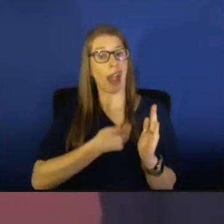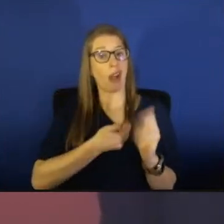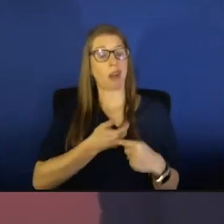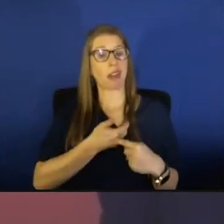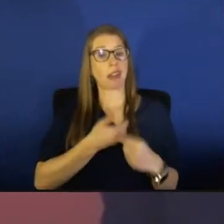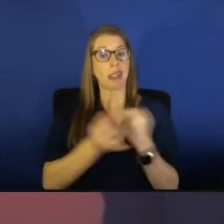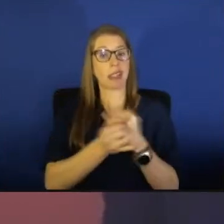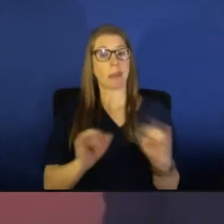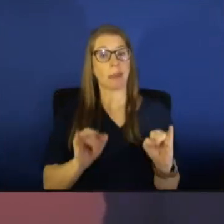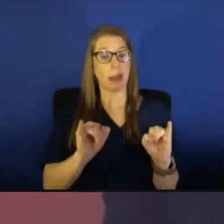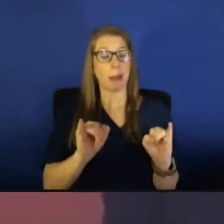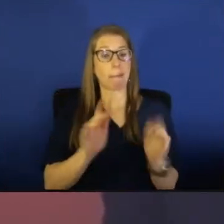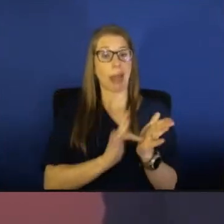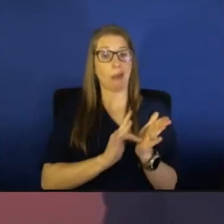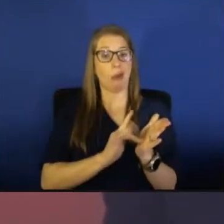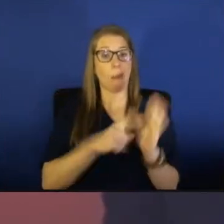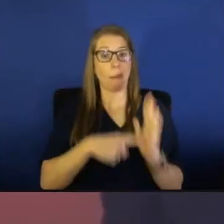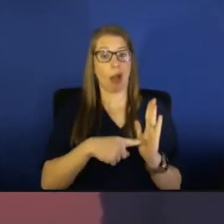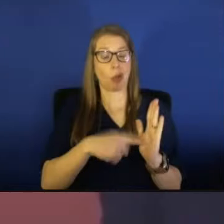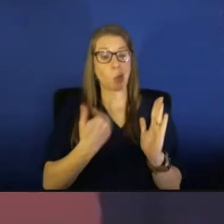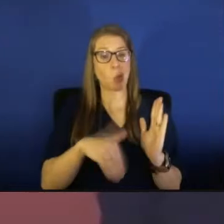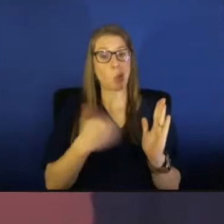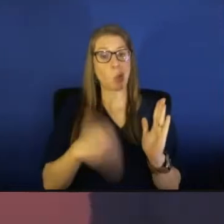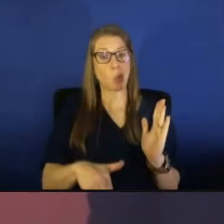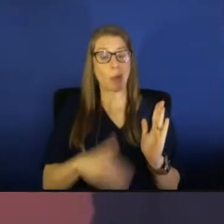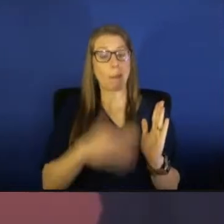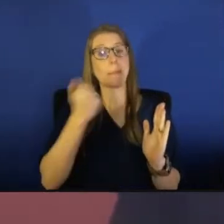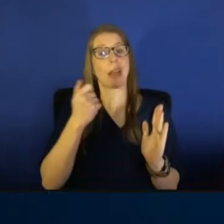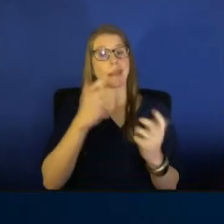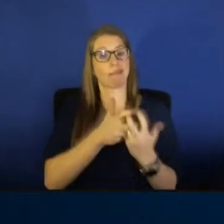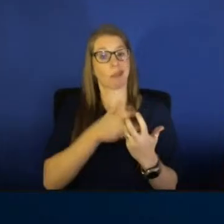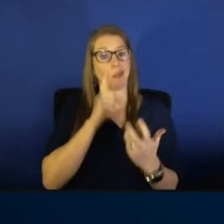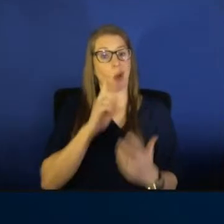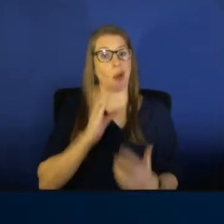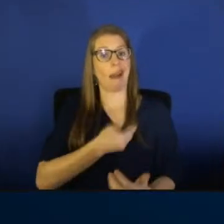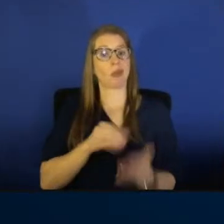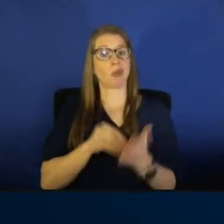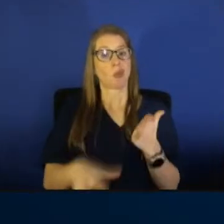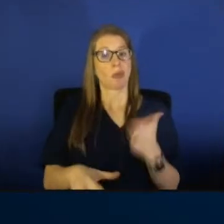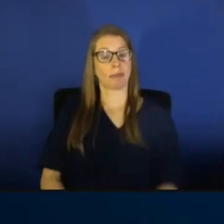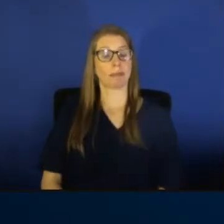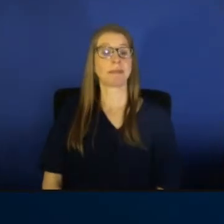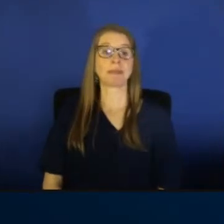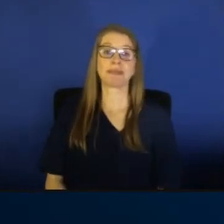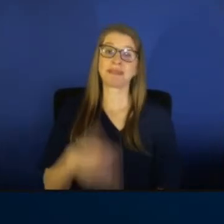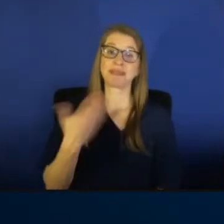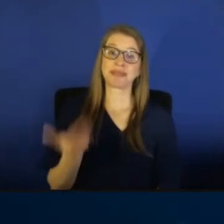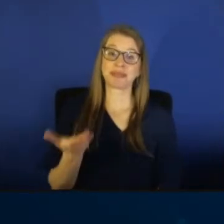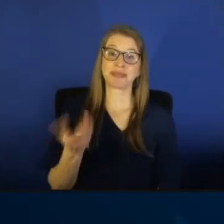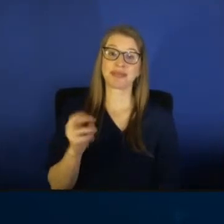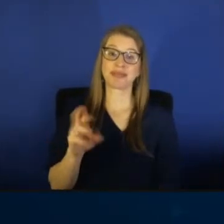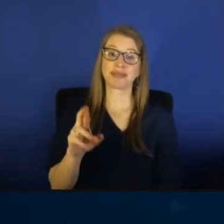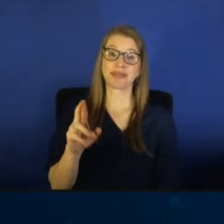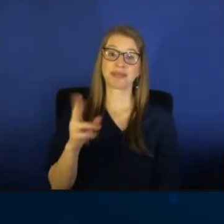model in some form is probably most prudent for our student athletes. Dr. Harrell, final thought?